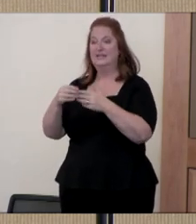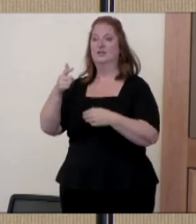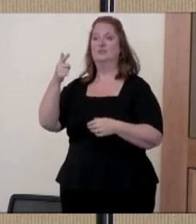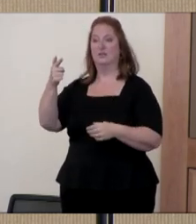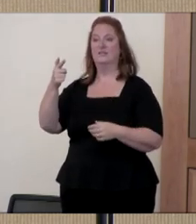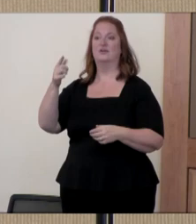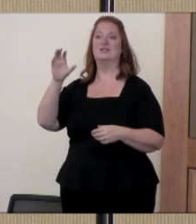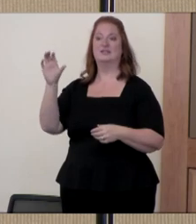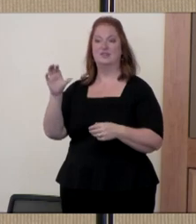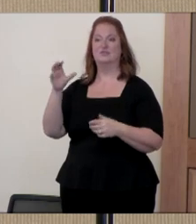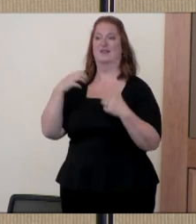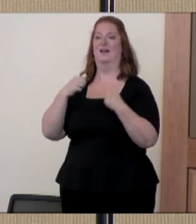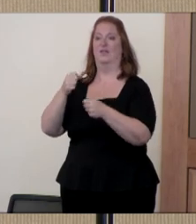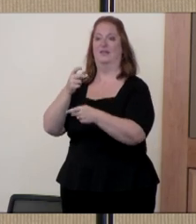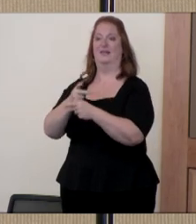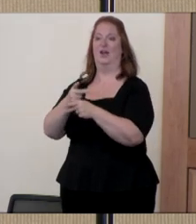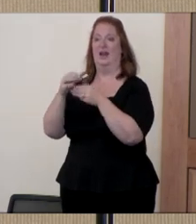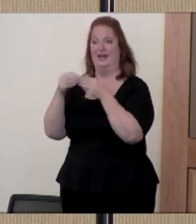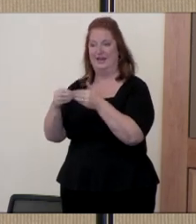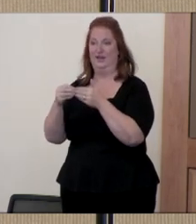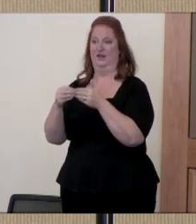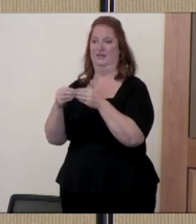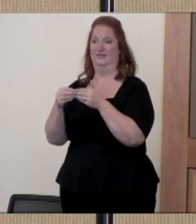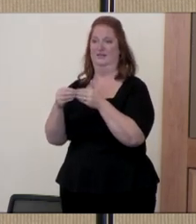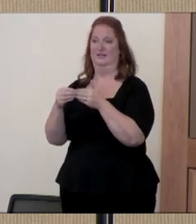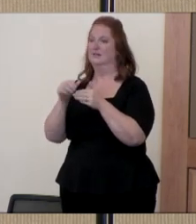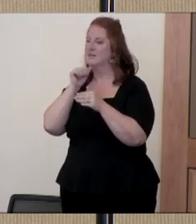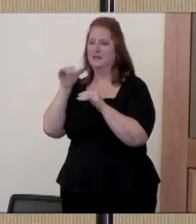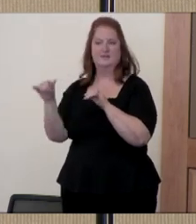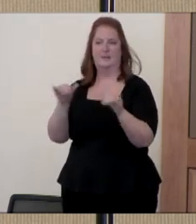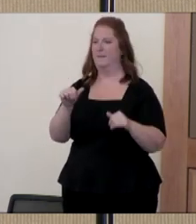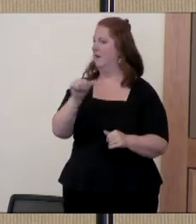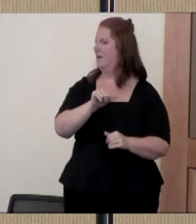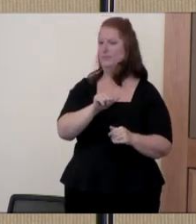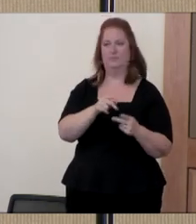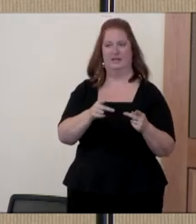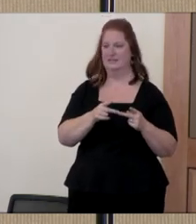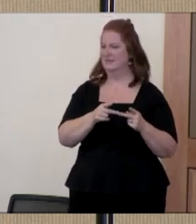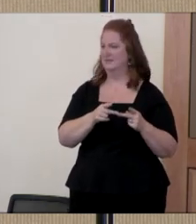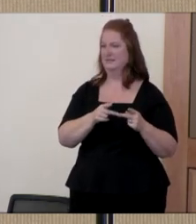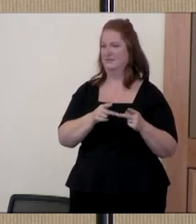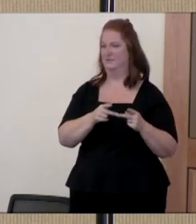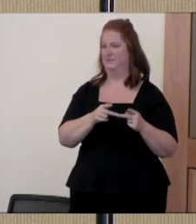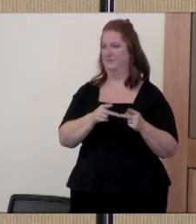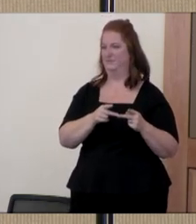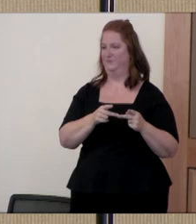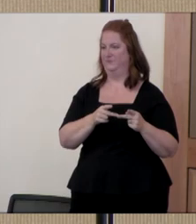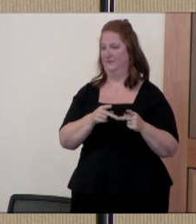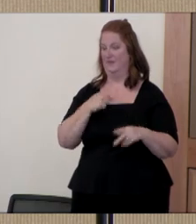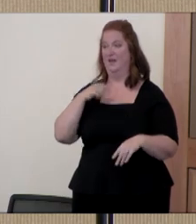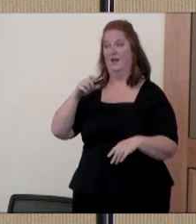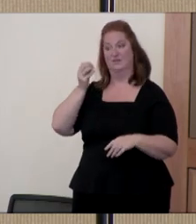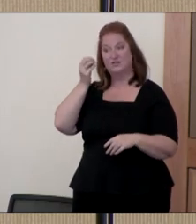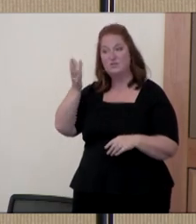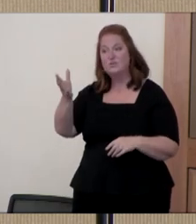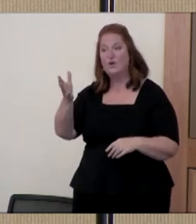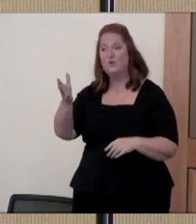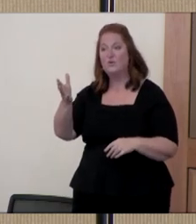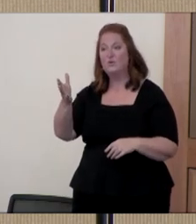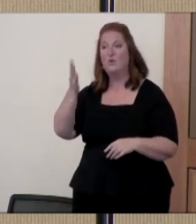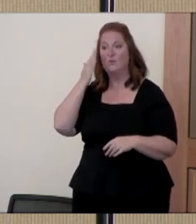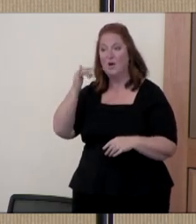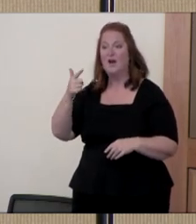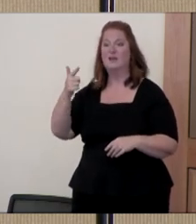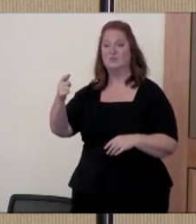century healthcare like no other institution I know. And I have to tell you, it's because